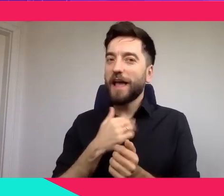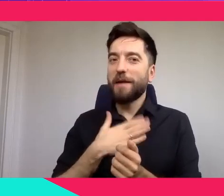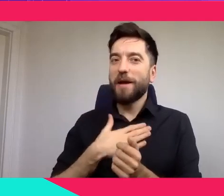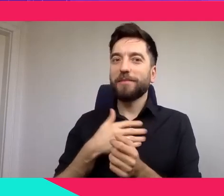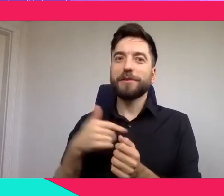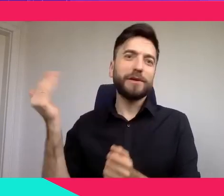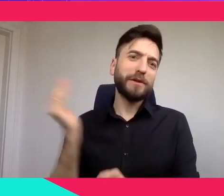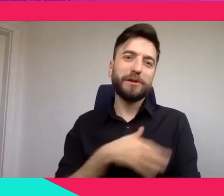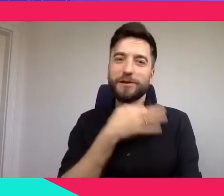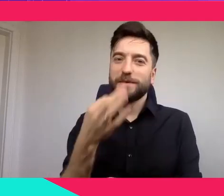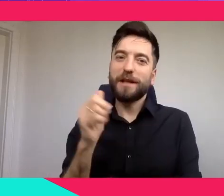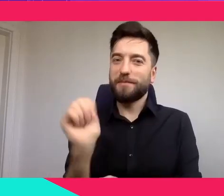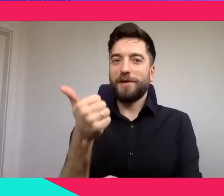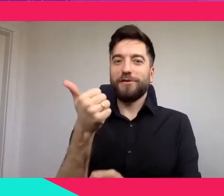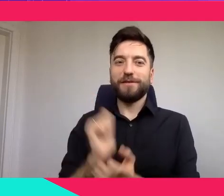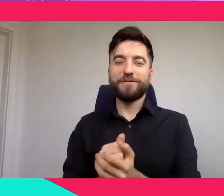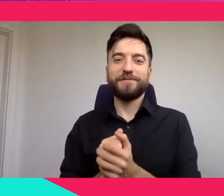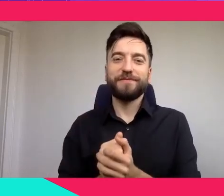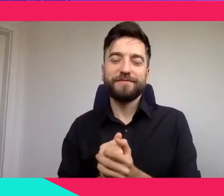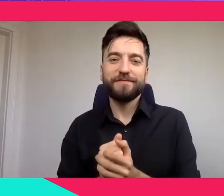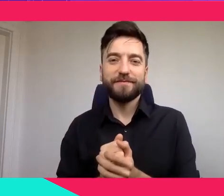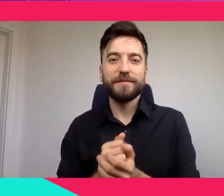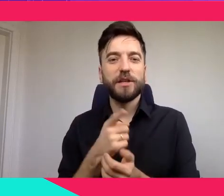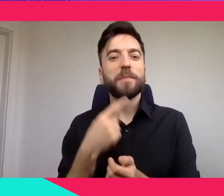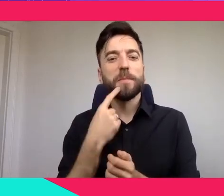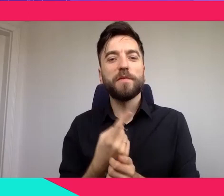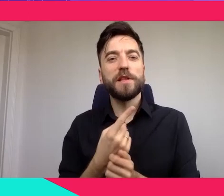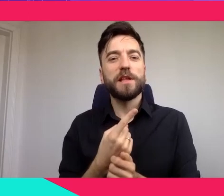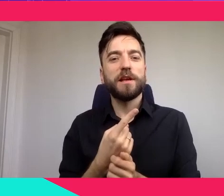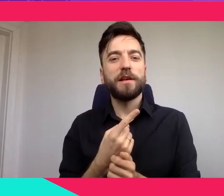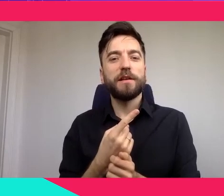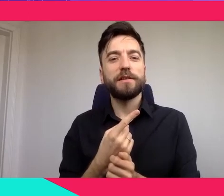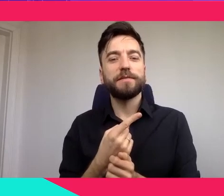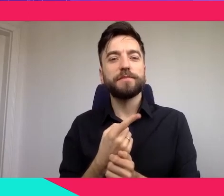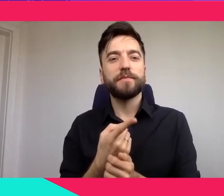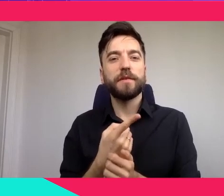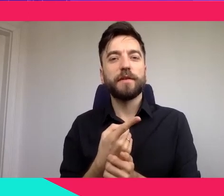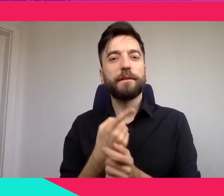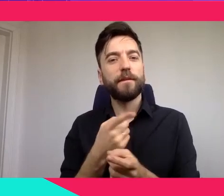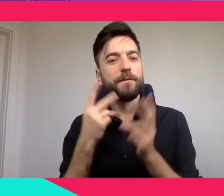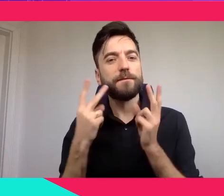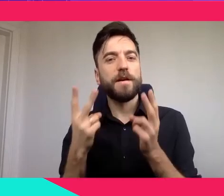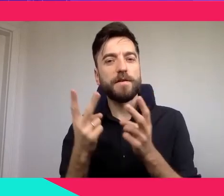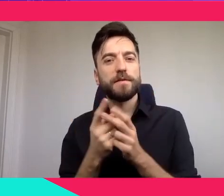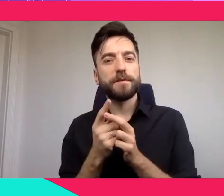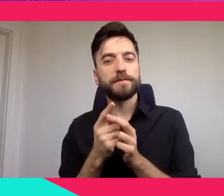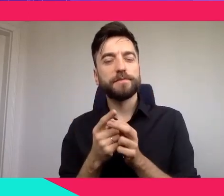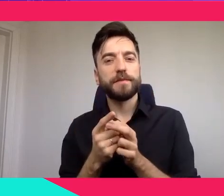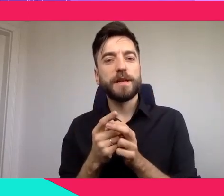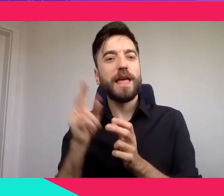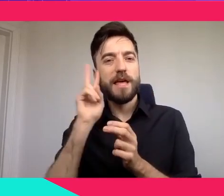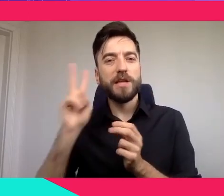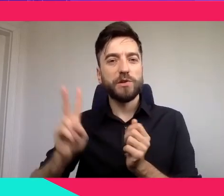with, which is, you've mentioned something that I think is very important, that institutions become